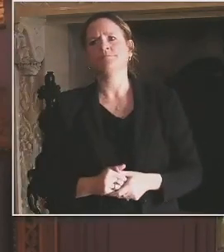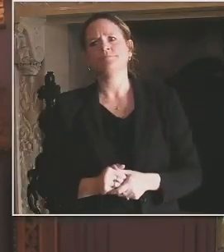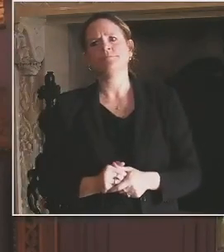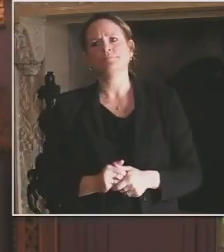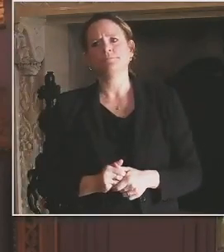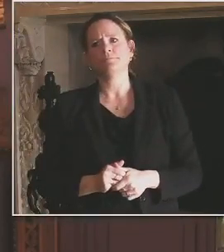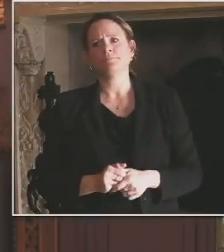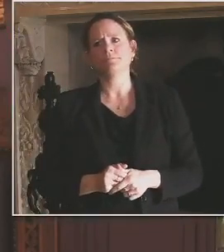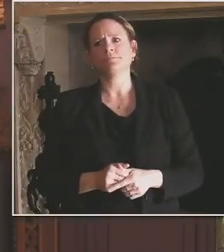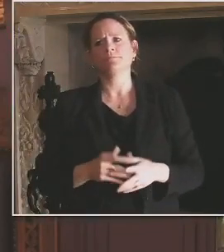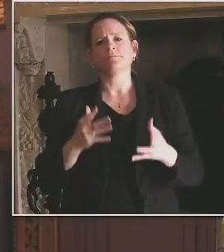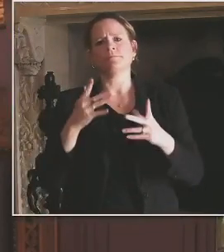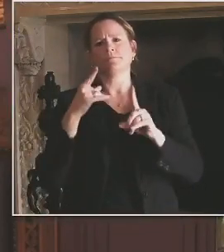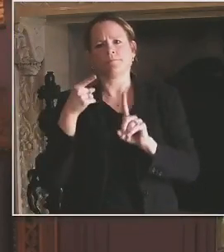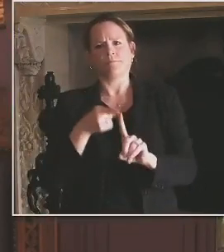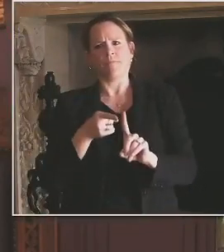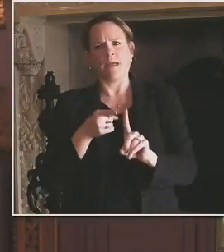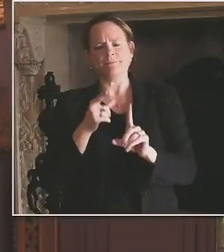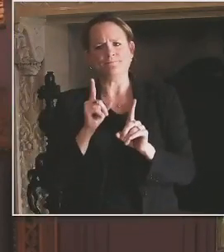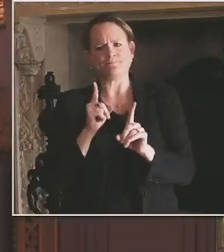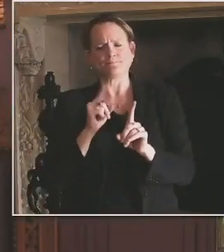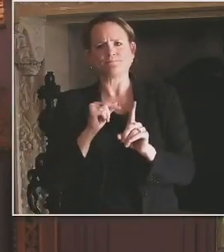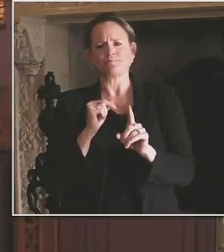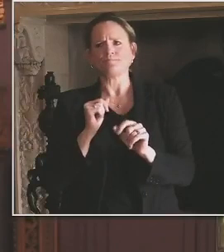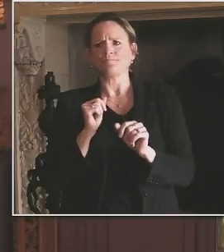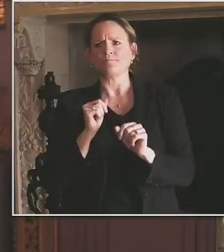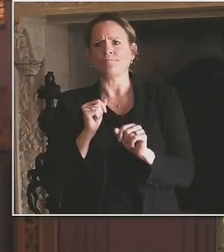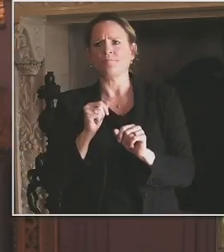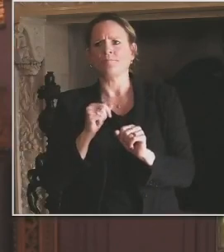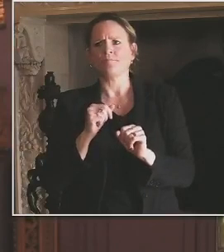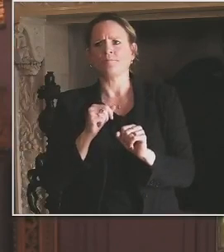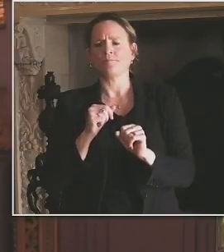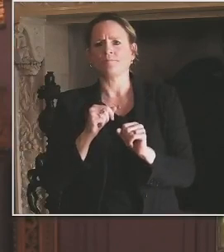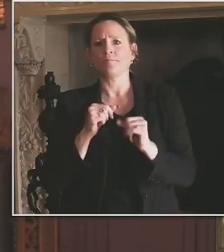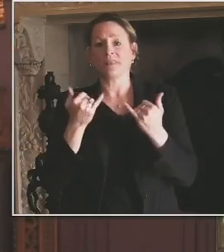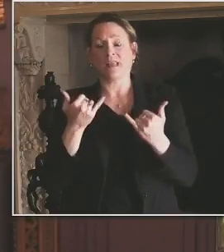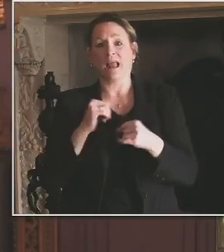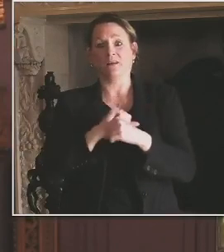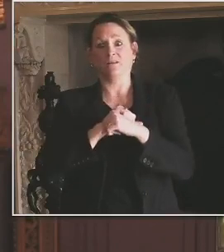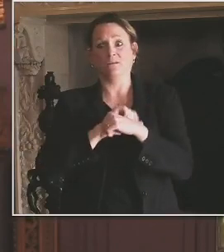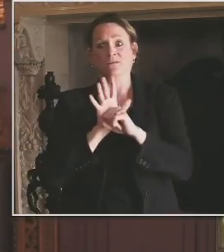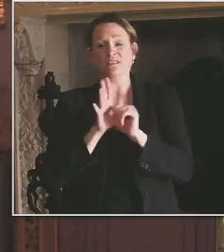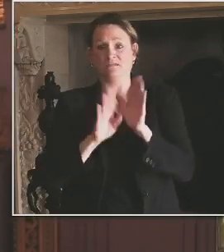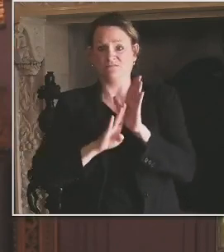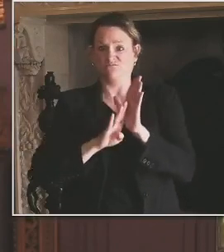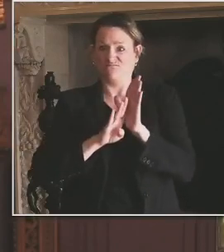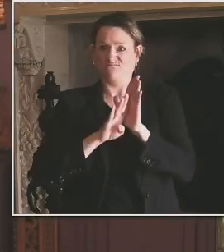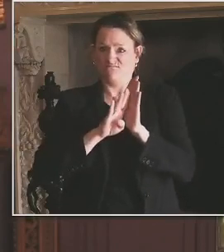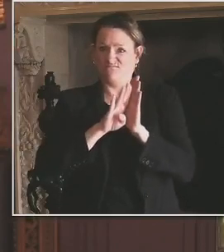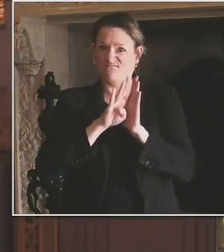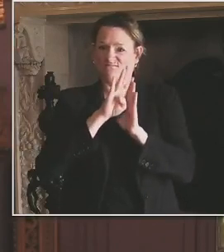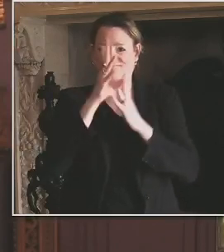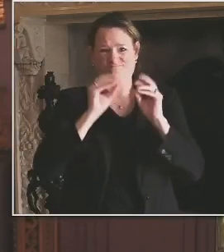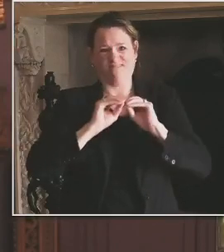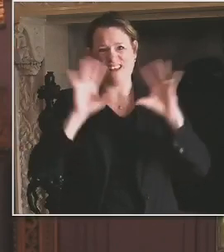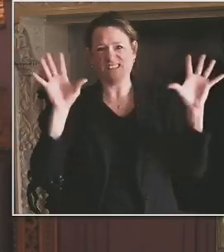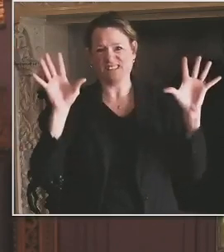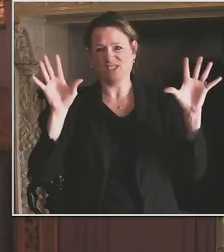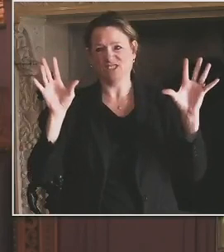said. You know, clearly the surge and the numbers are increasing. And if we do want schools open